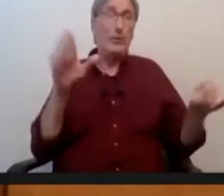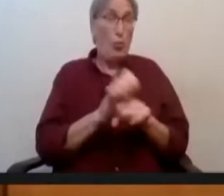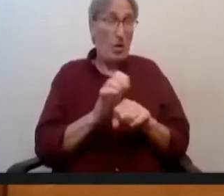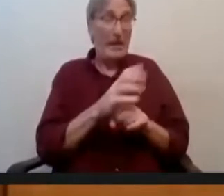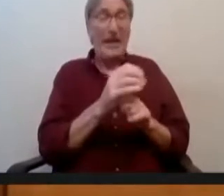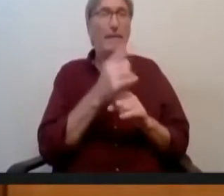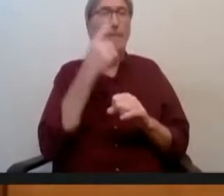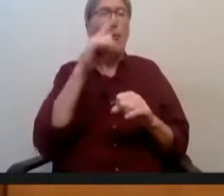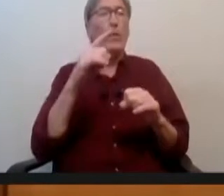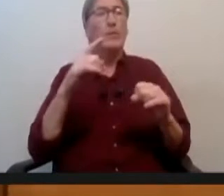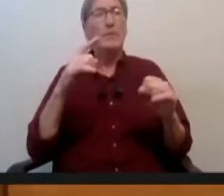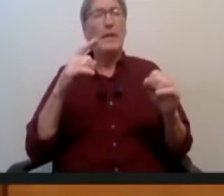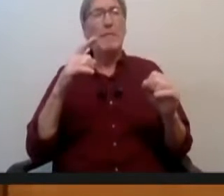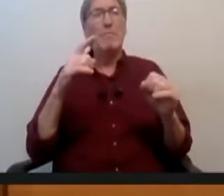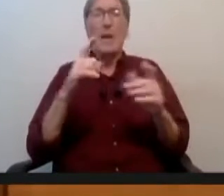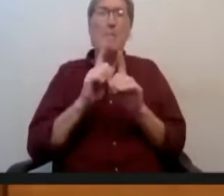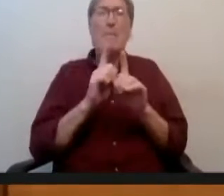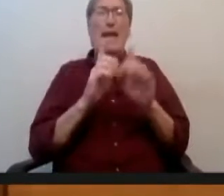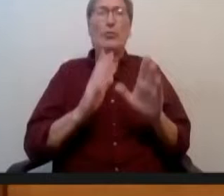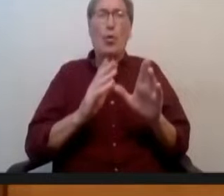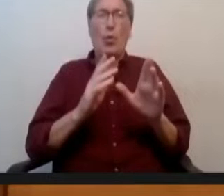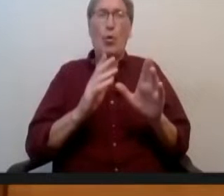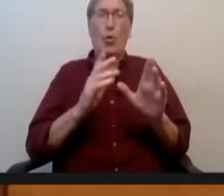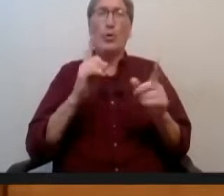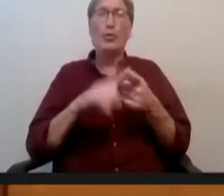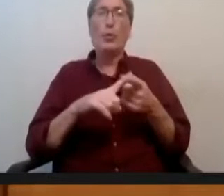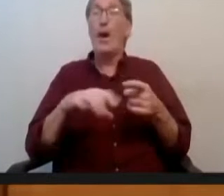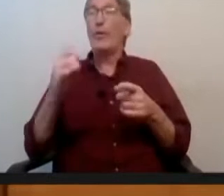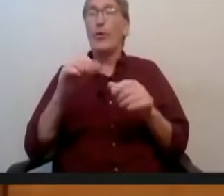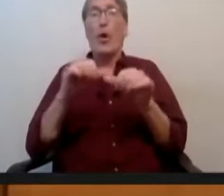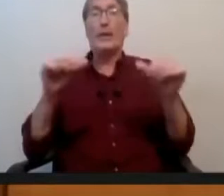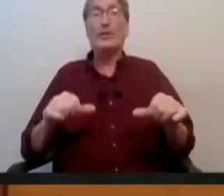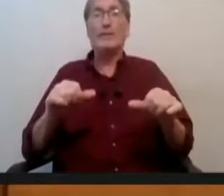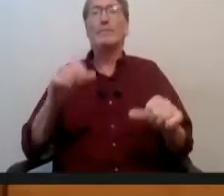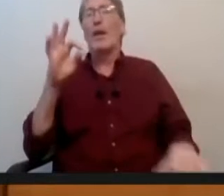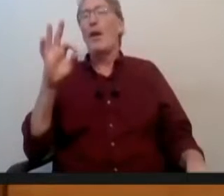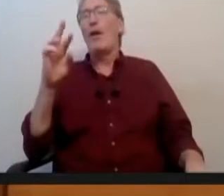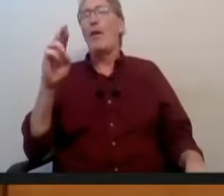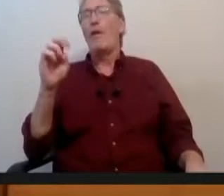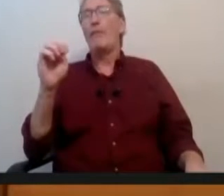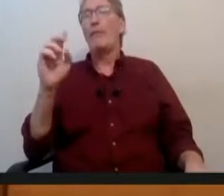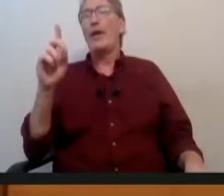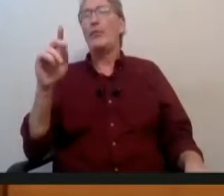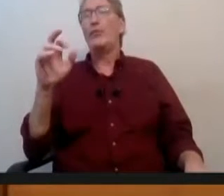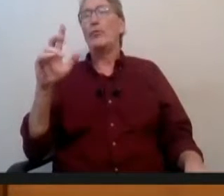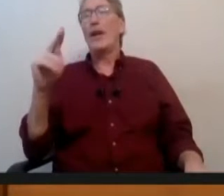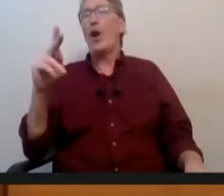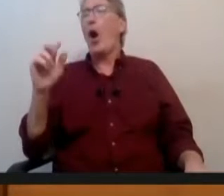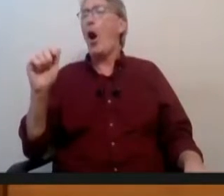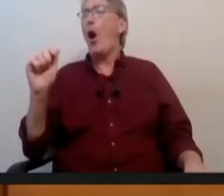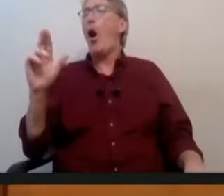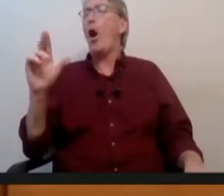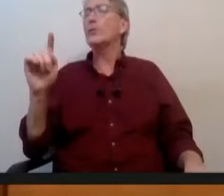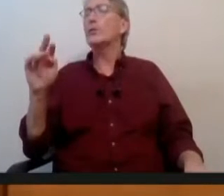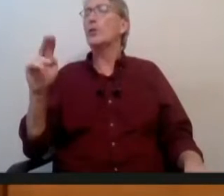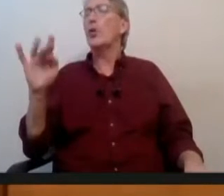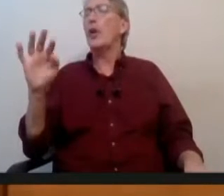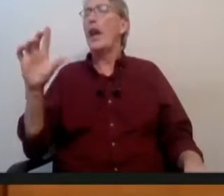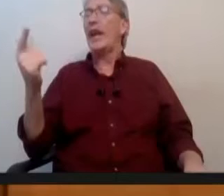being the mentor to another notable Pittsburgh architect, Frederick Osterling, as one of only a handful of